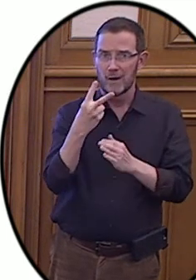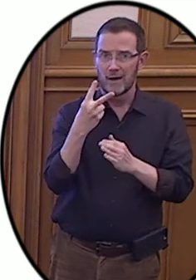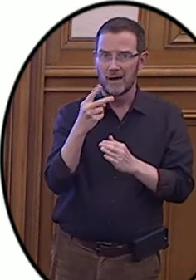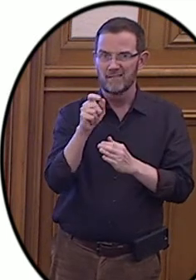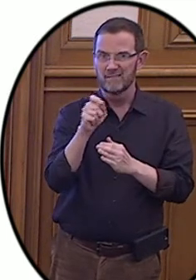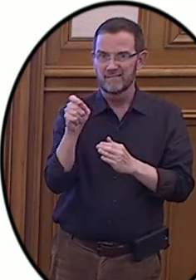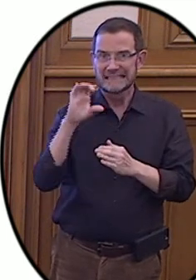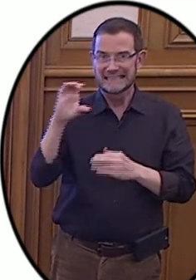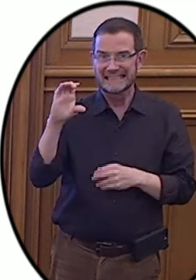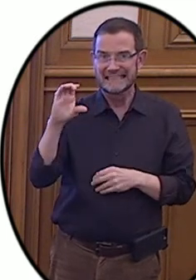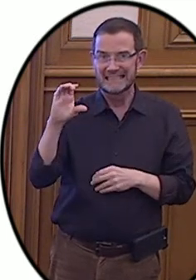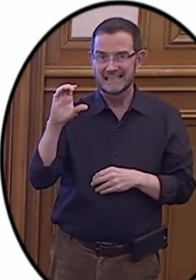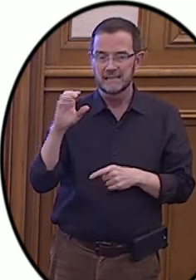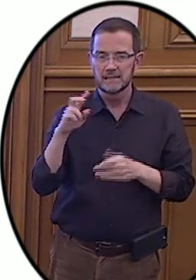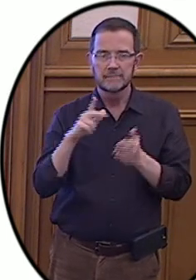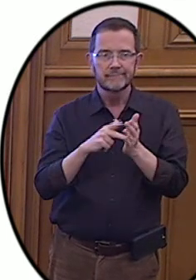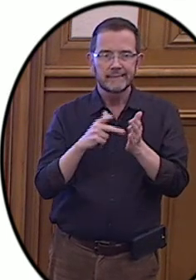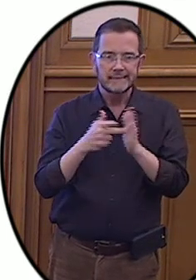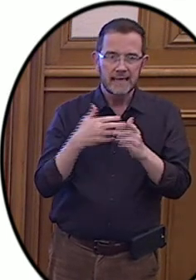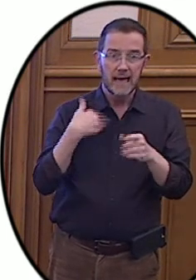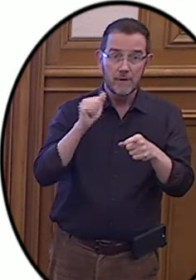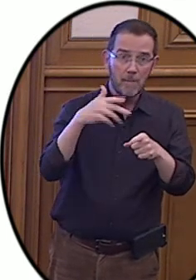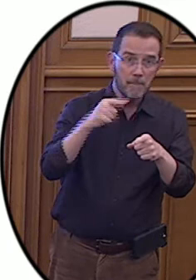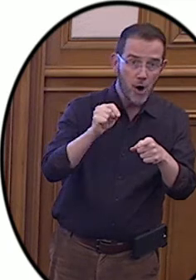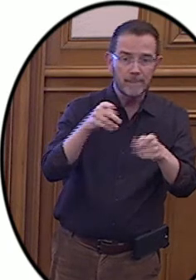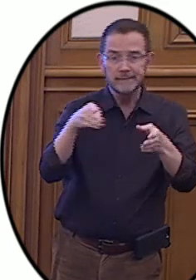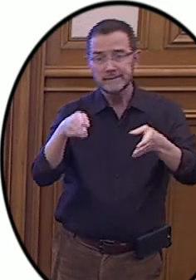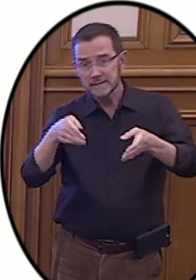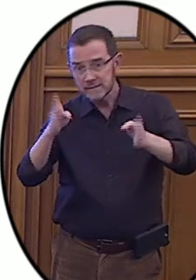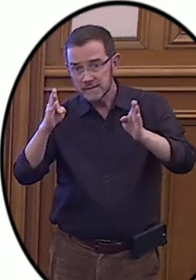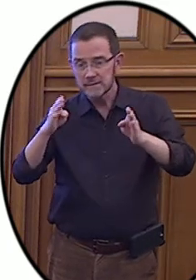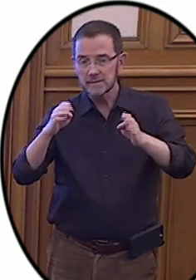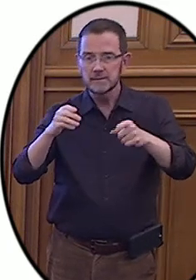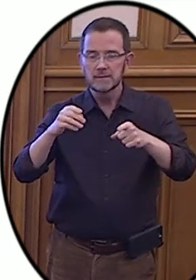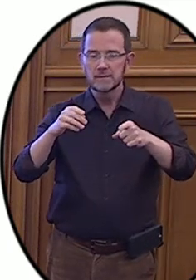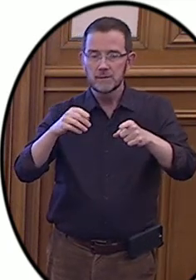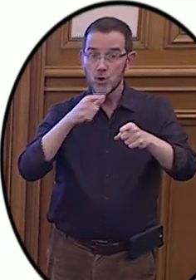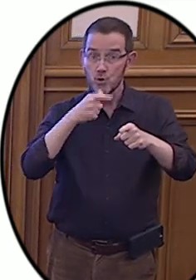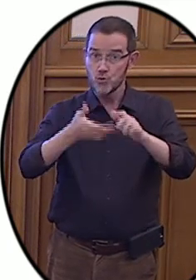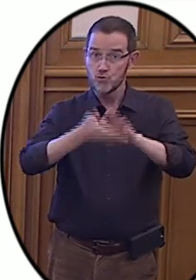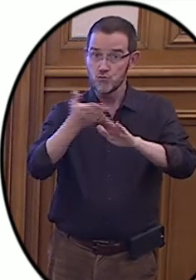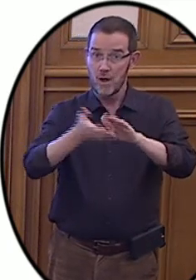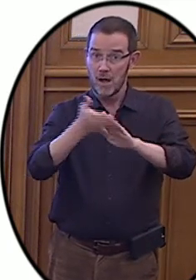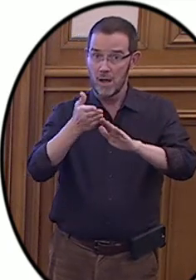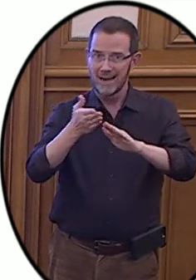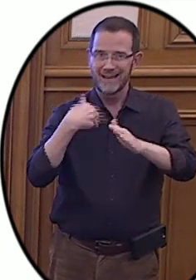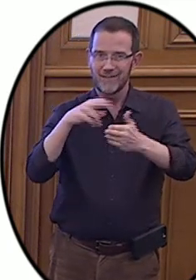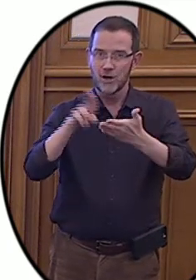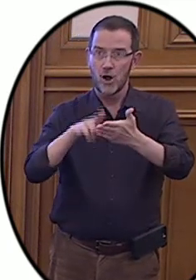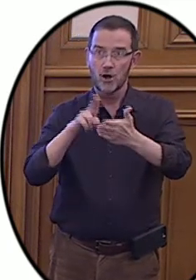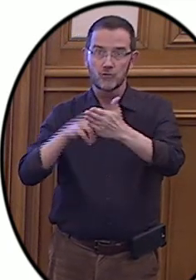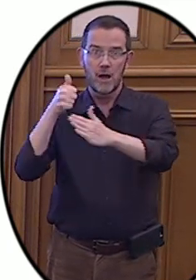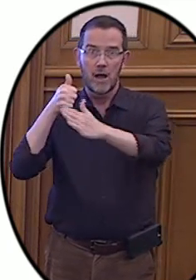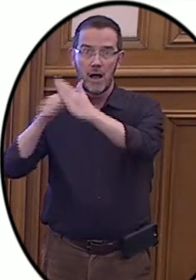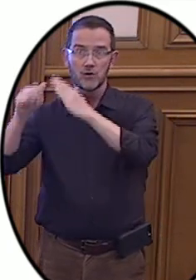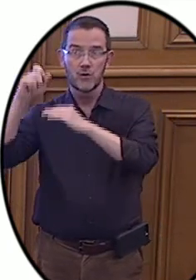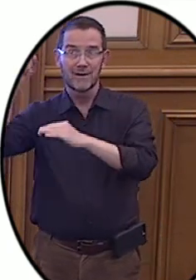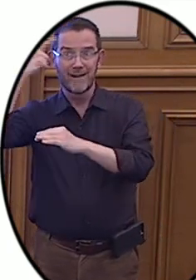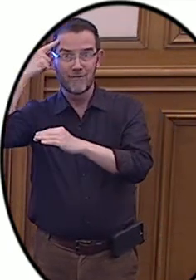to housing run by city and county contractors who receive local funds